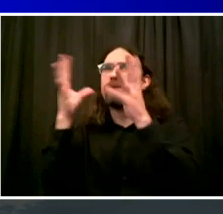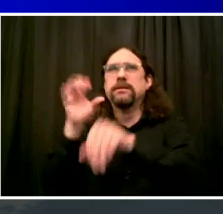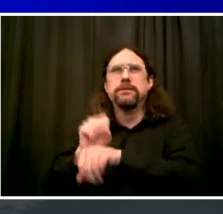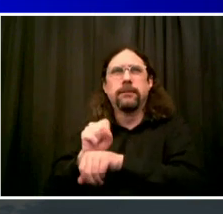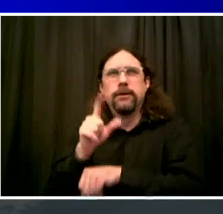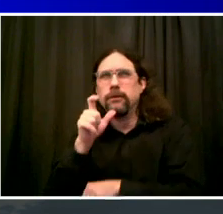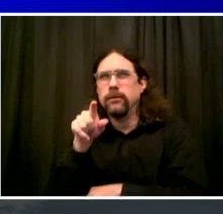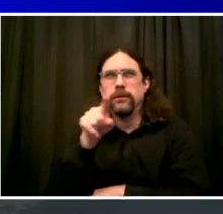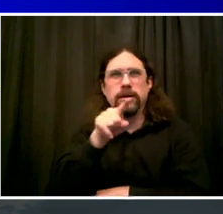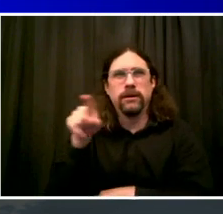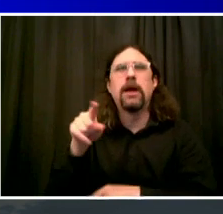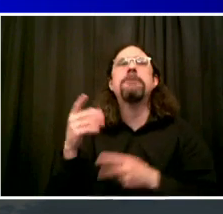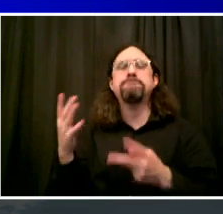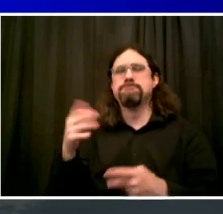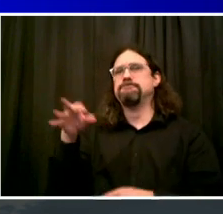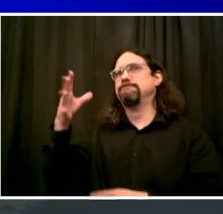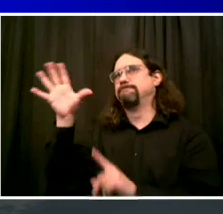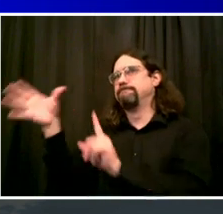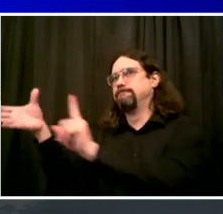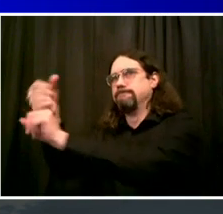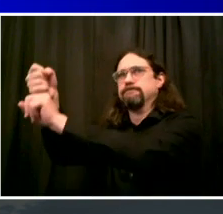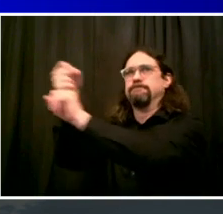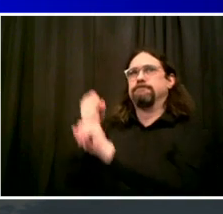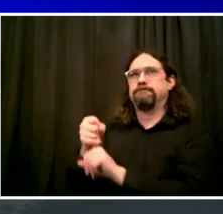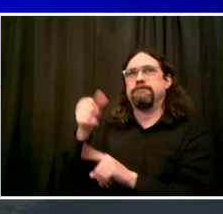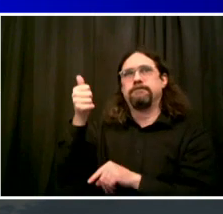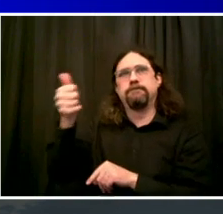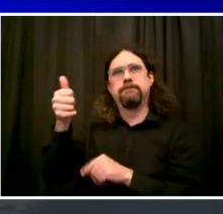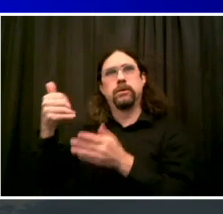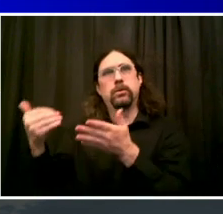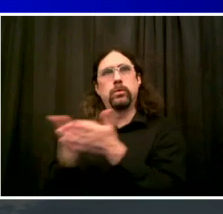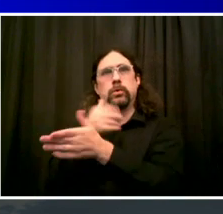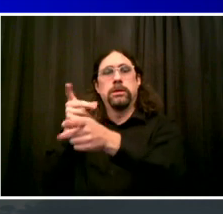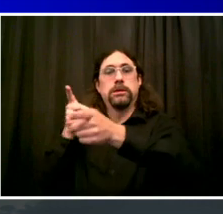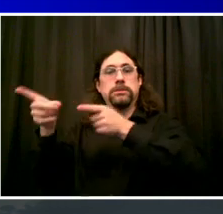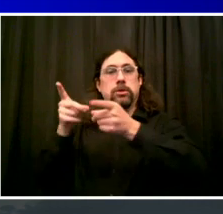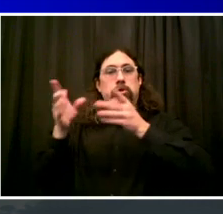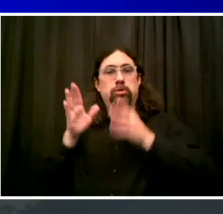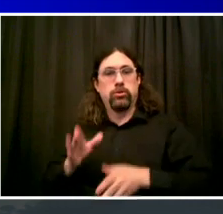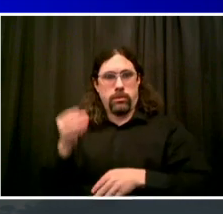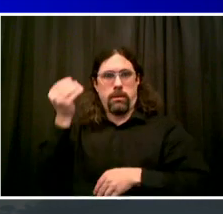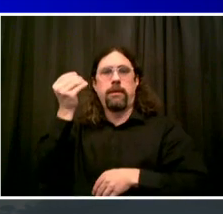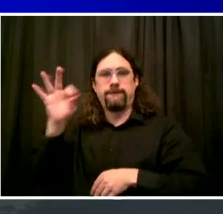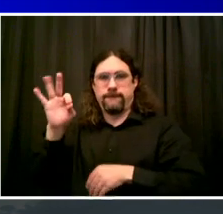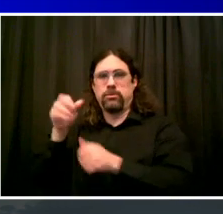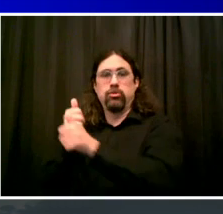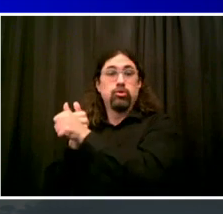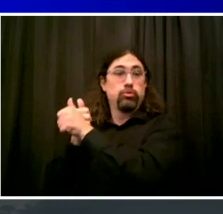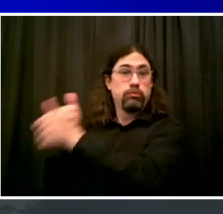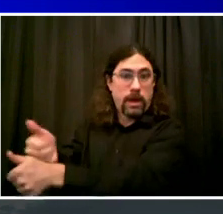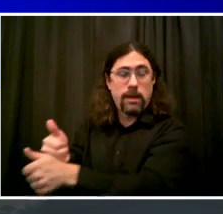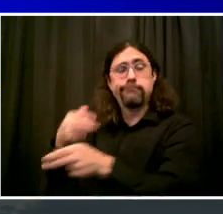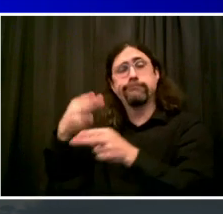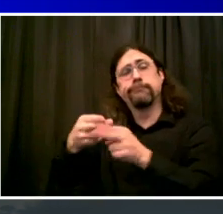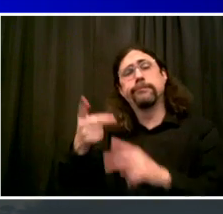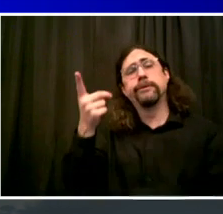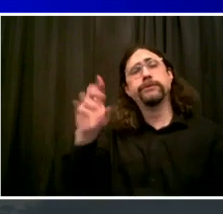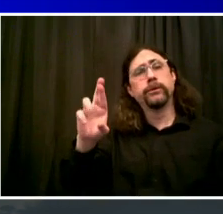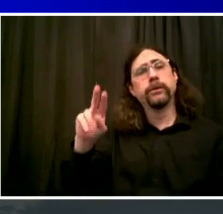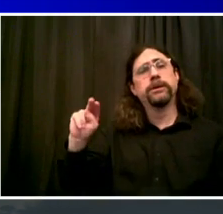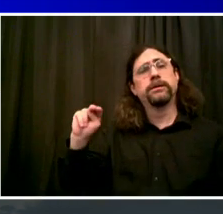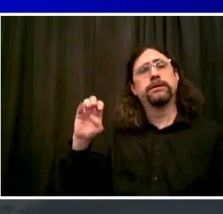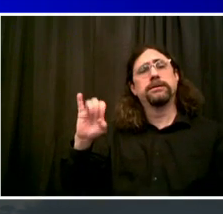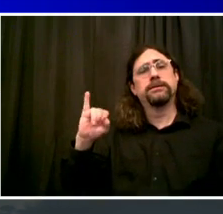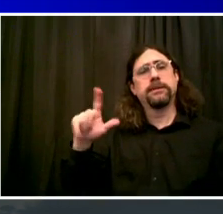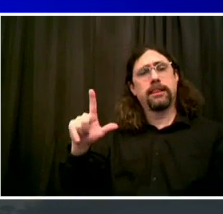Dr. Neil Vora. Neil Vora is someone who since 2015 has served in our health department as Director